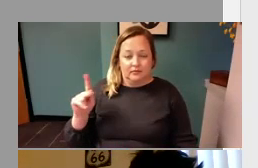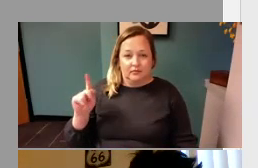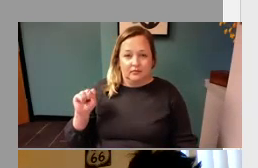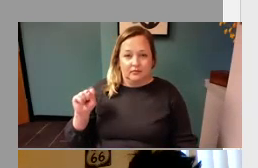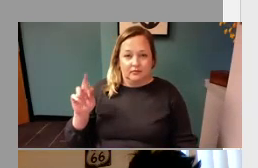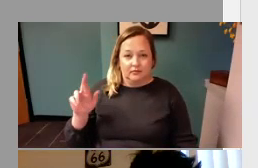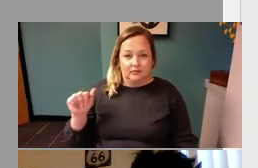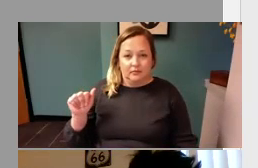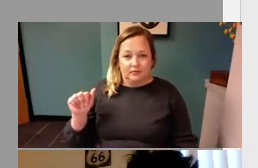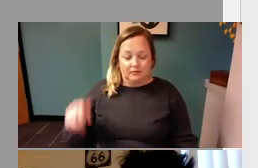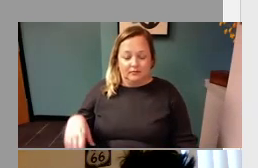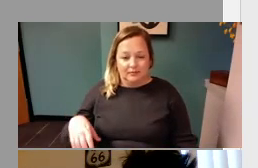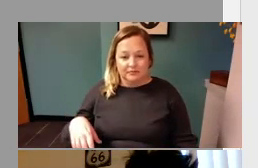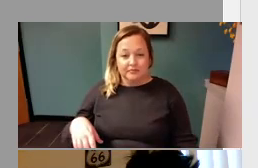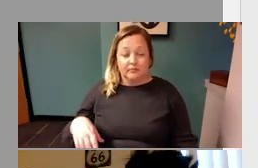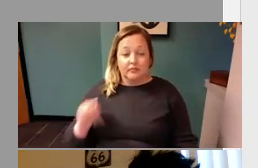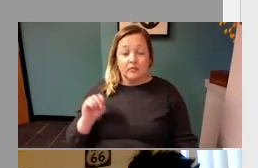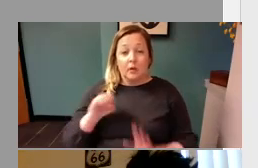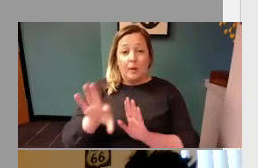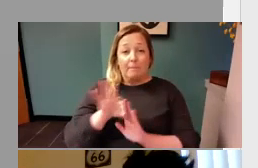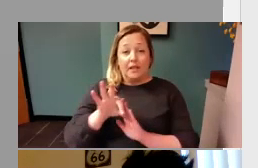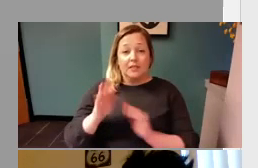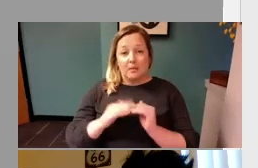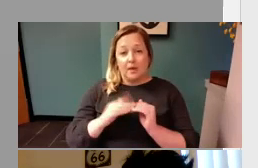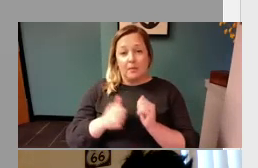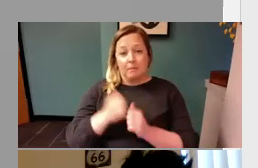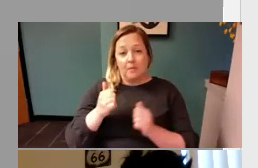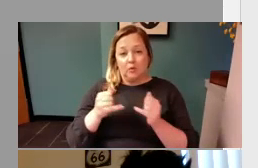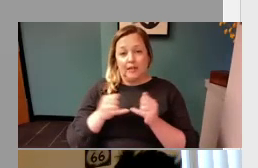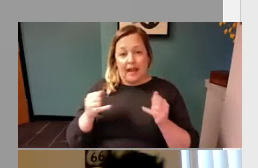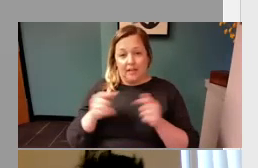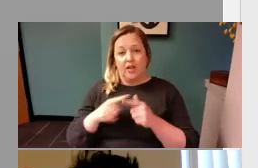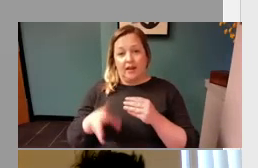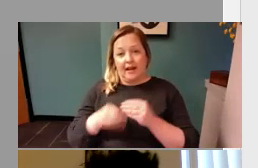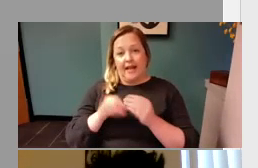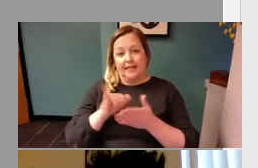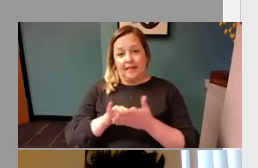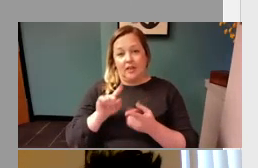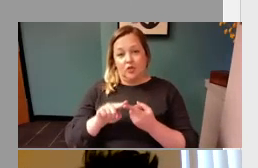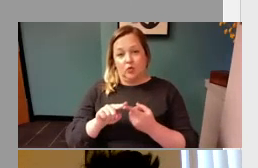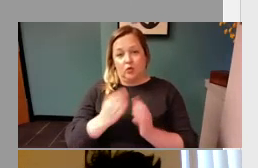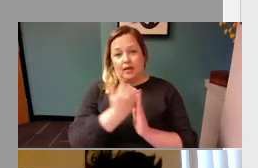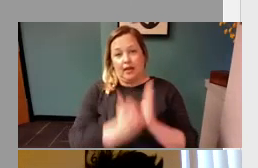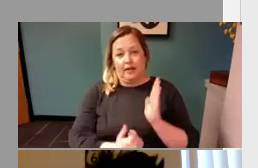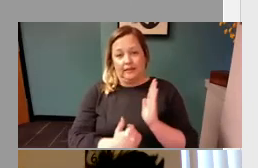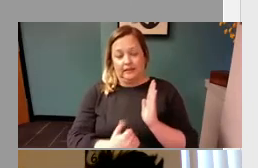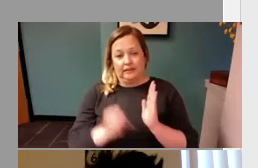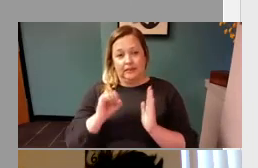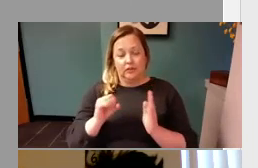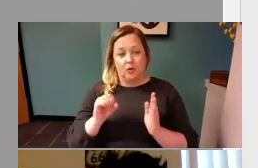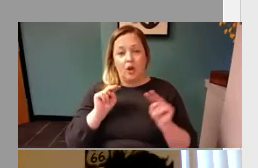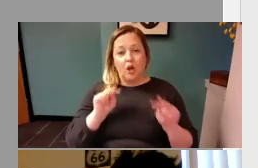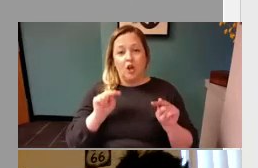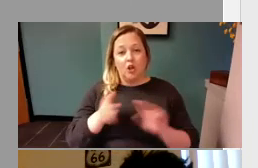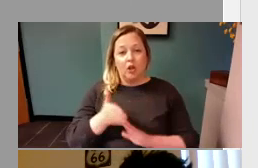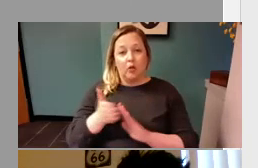the minimum most edge and then adds it to the list. So let's look at a runtime example for this